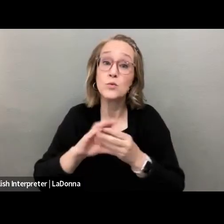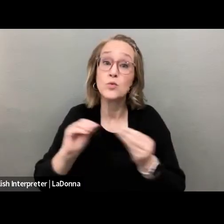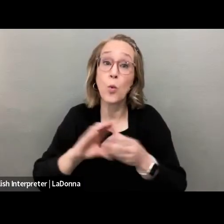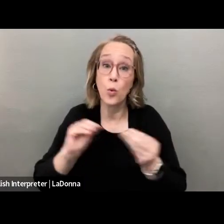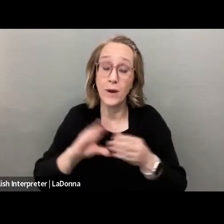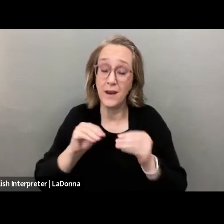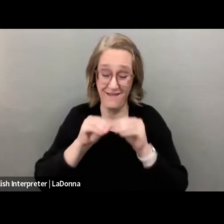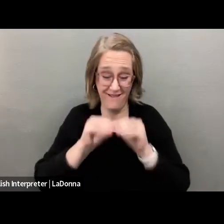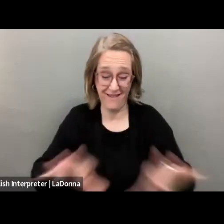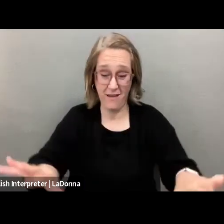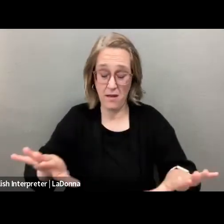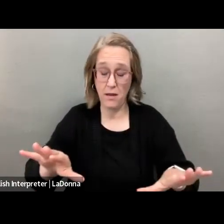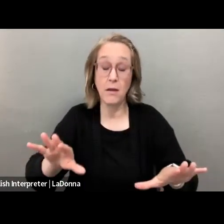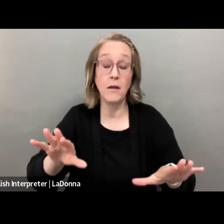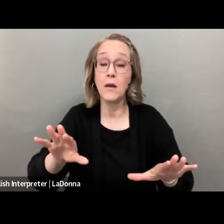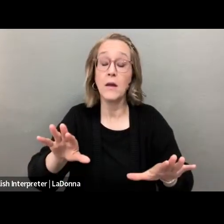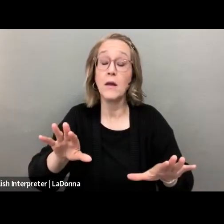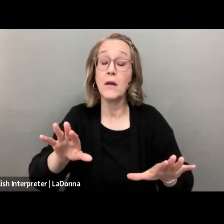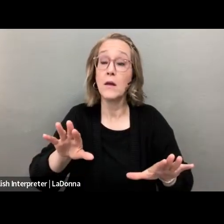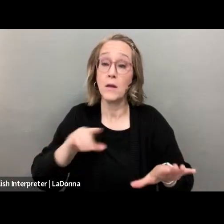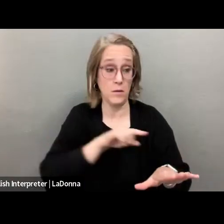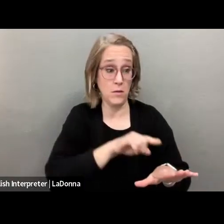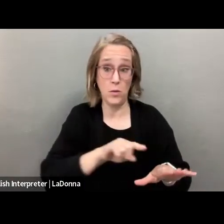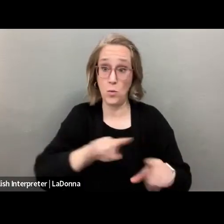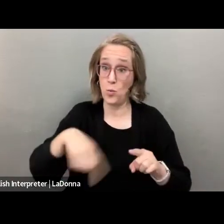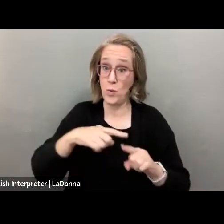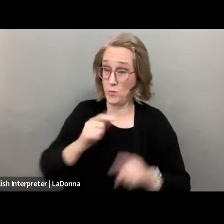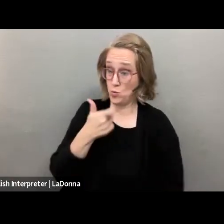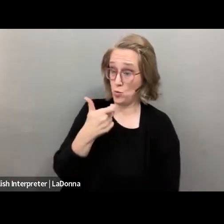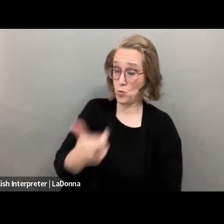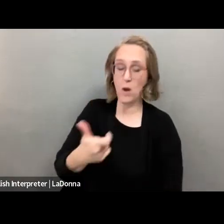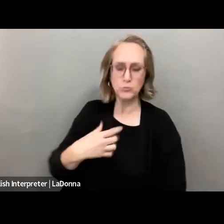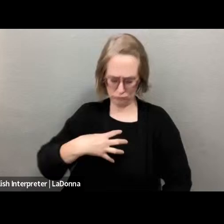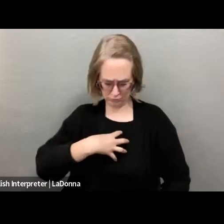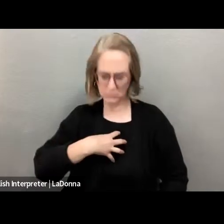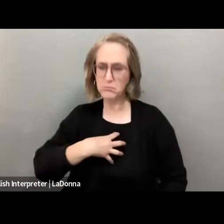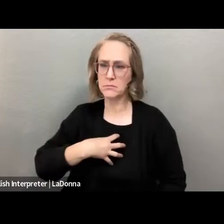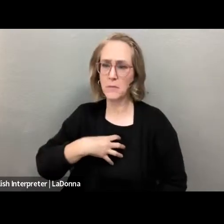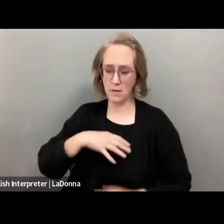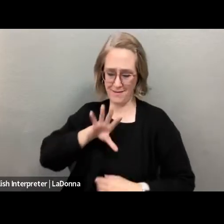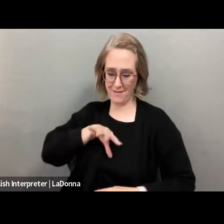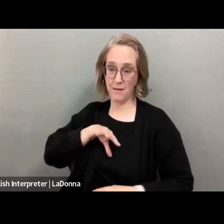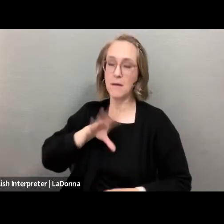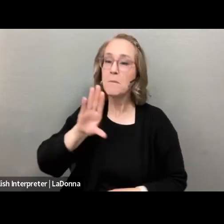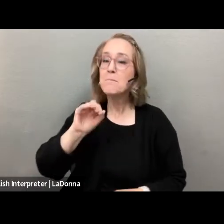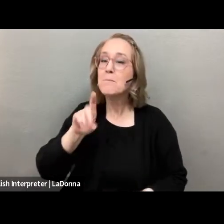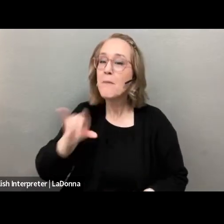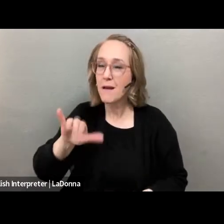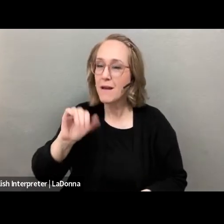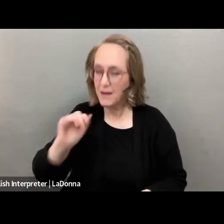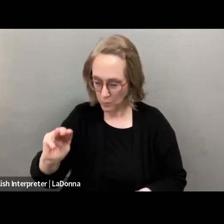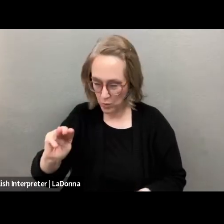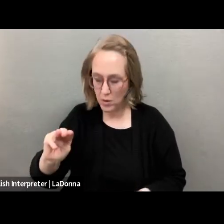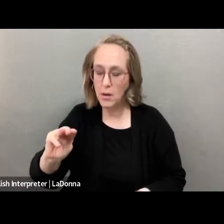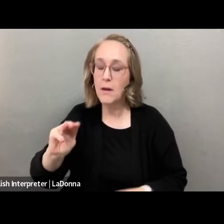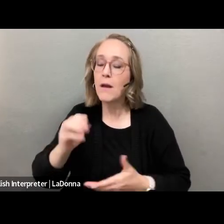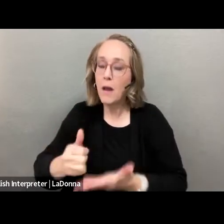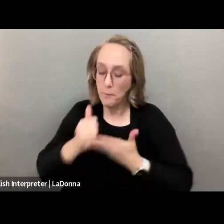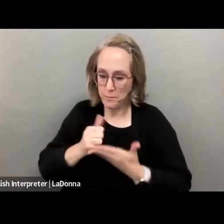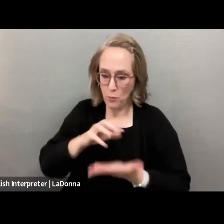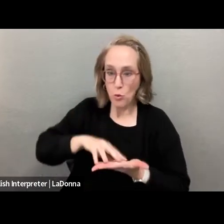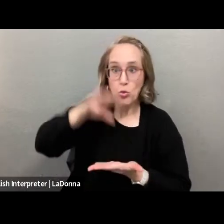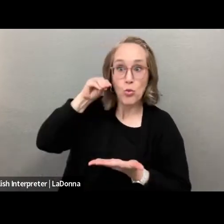cam of each of the police officers and learning that what had happened is